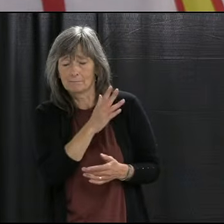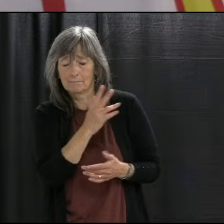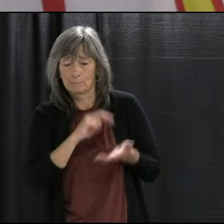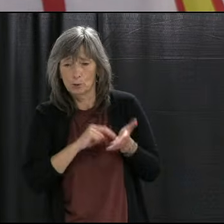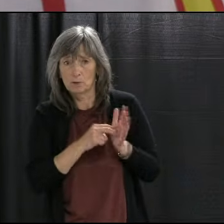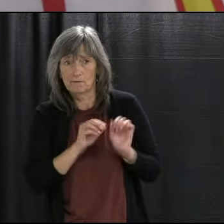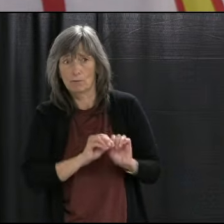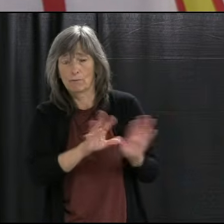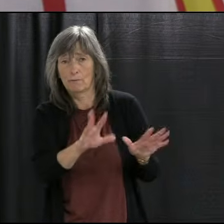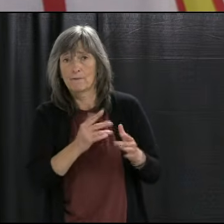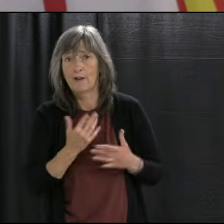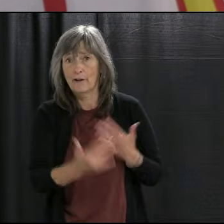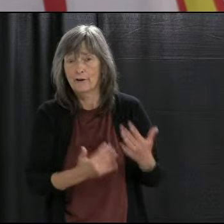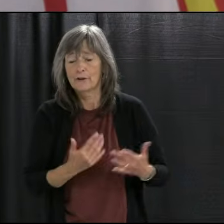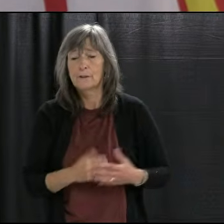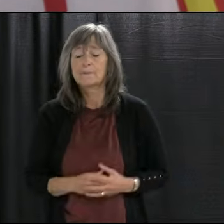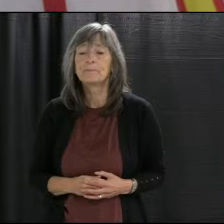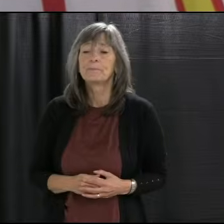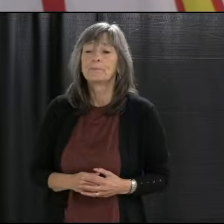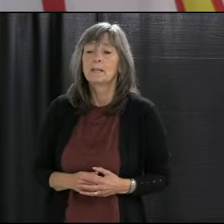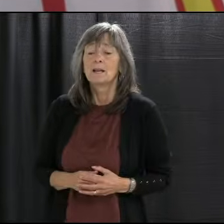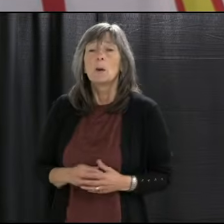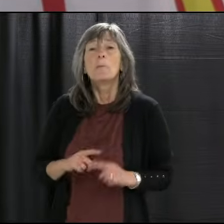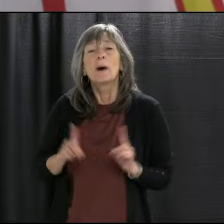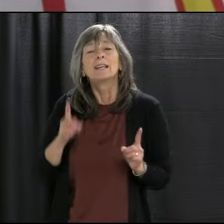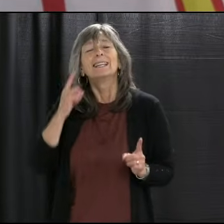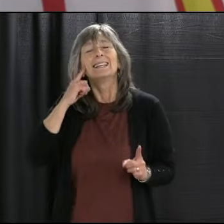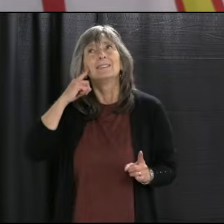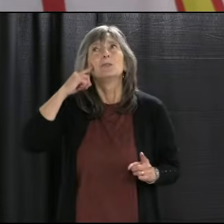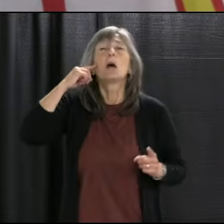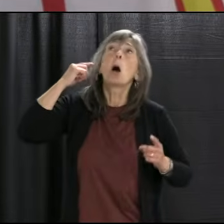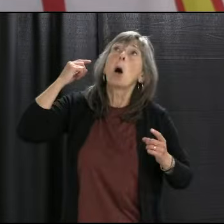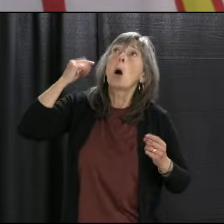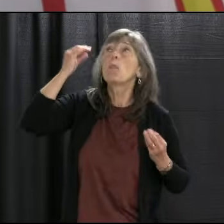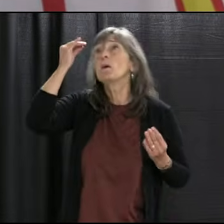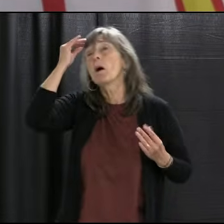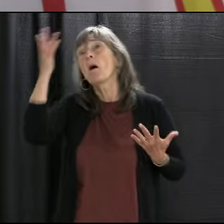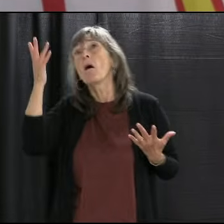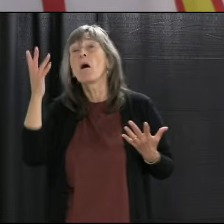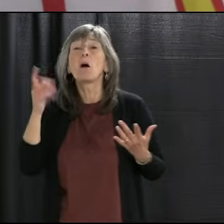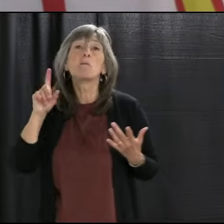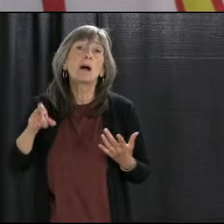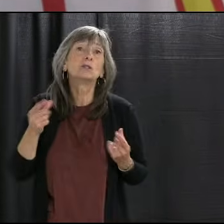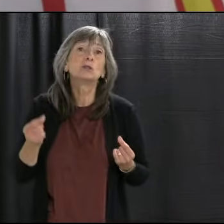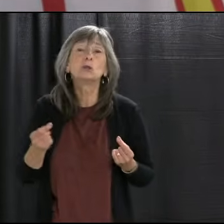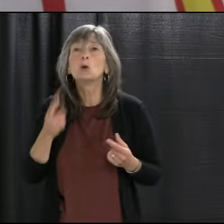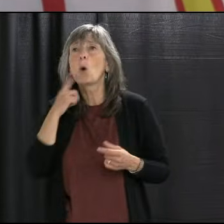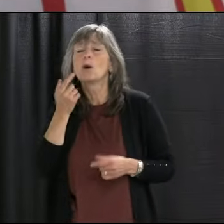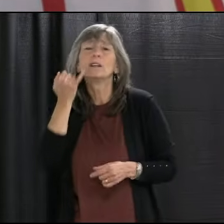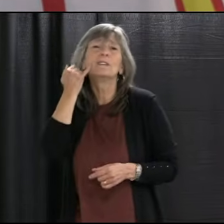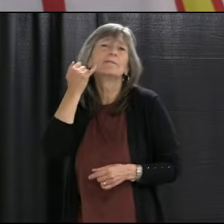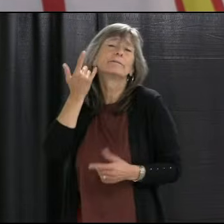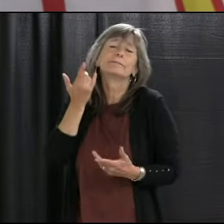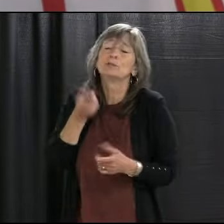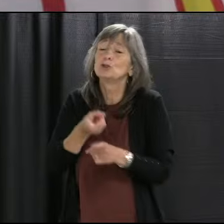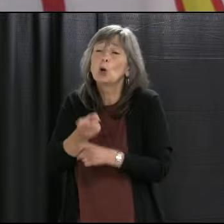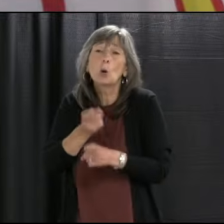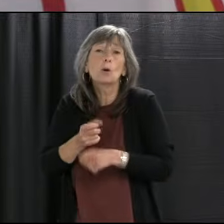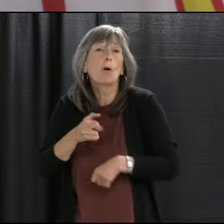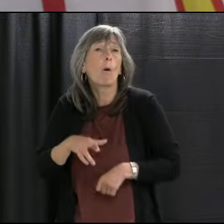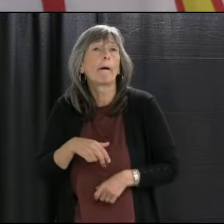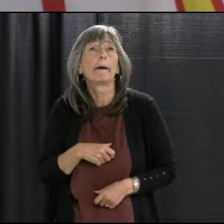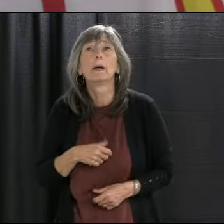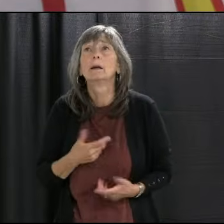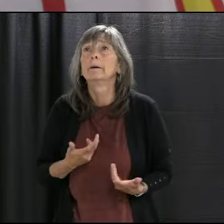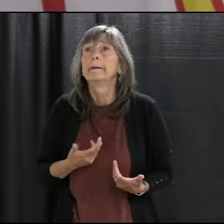as I said, so anyone who is thinking about doing things, whether they mean to do it as a joke or whether they don't understand